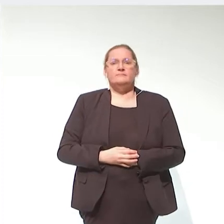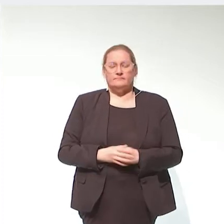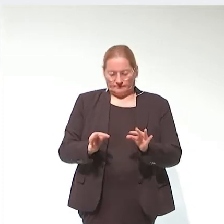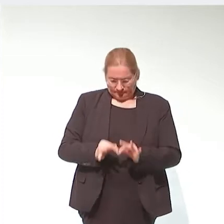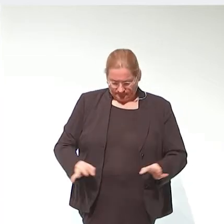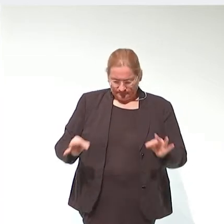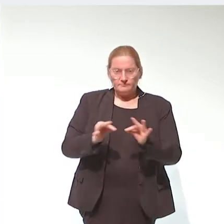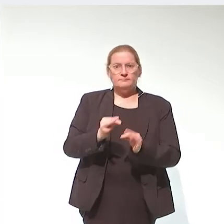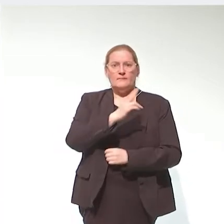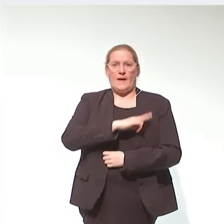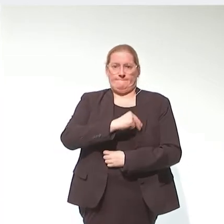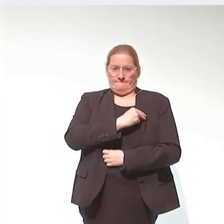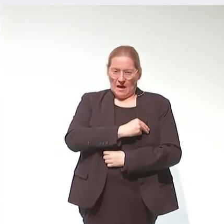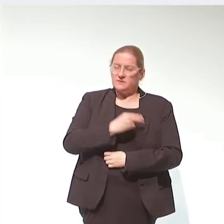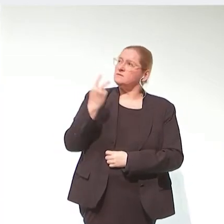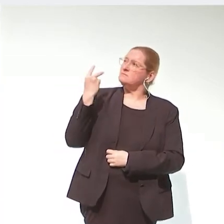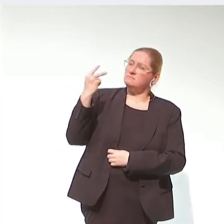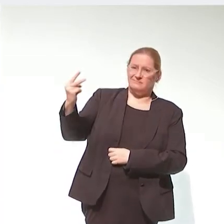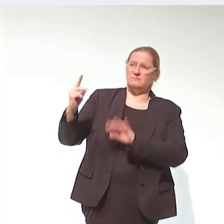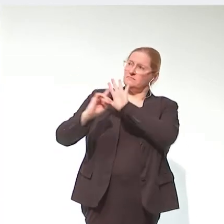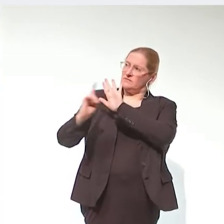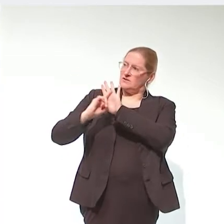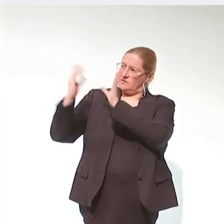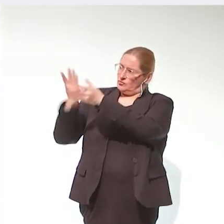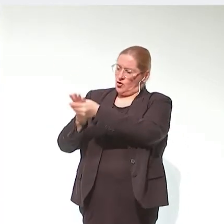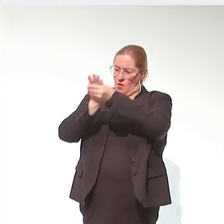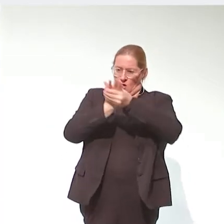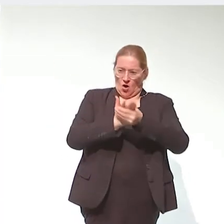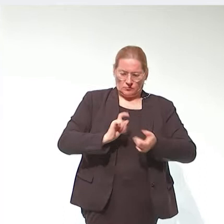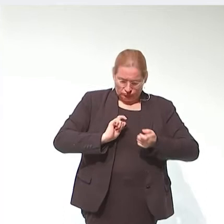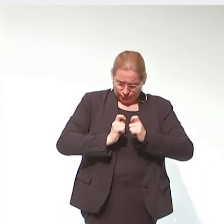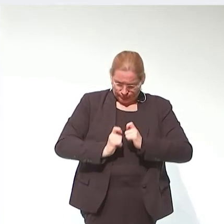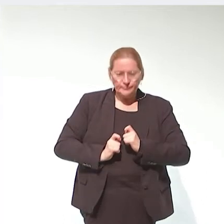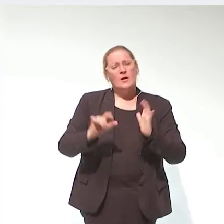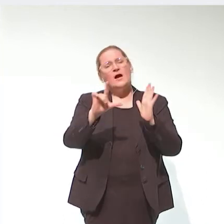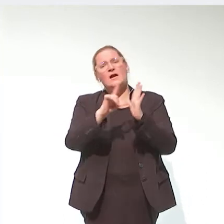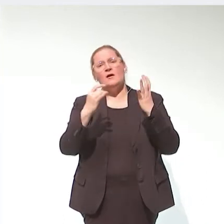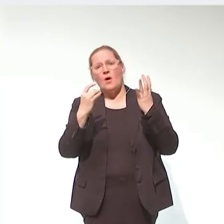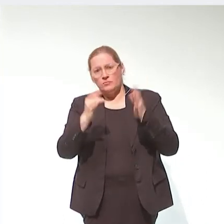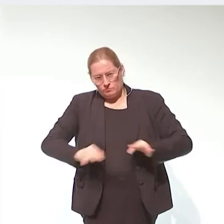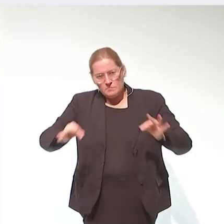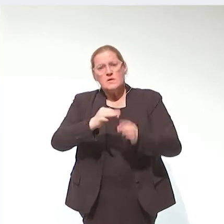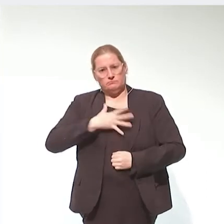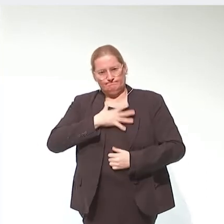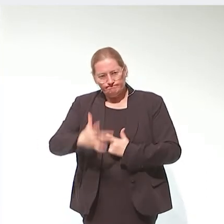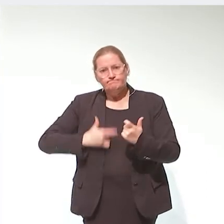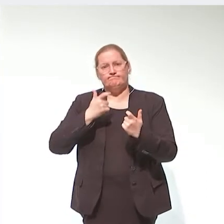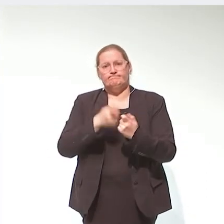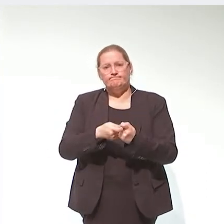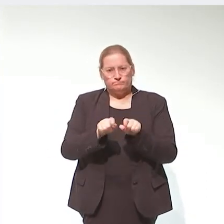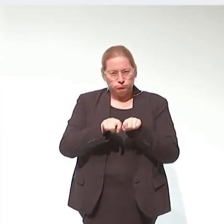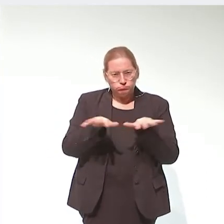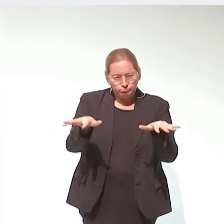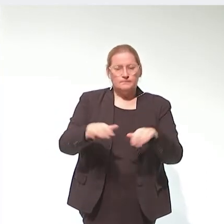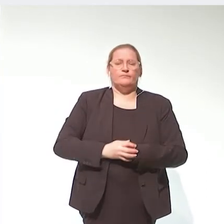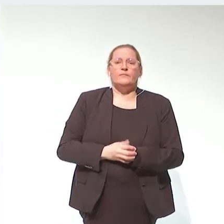different documents in line with our legal obligations, but also in line with the strategy. And we want to ensure that as part of our